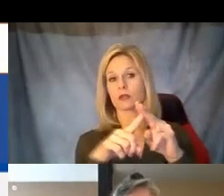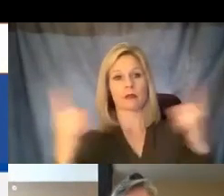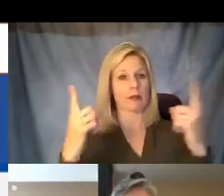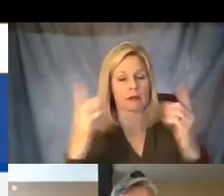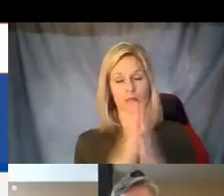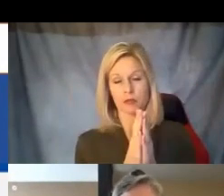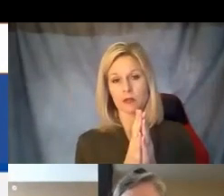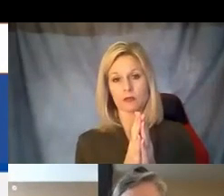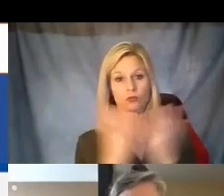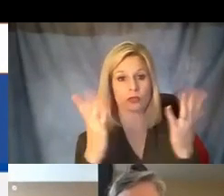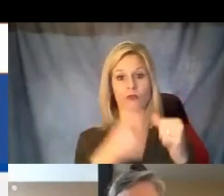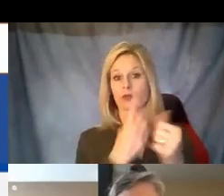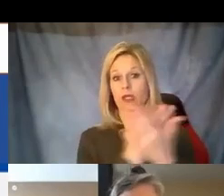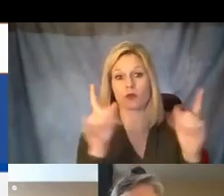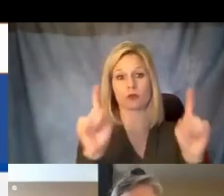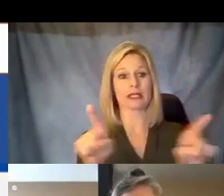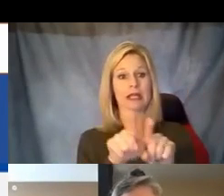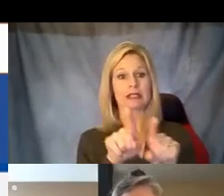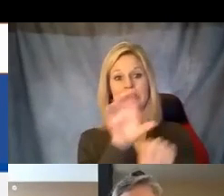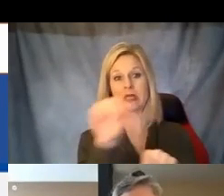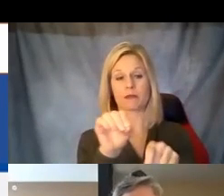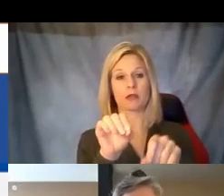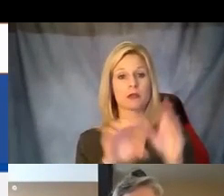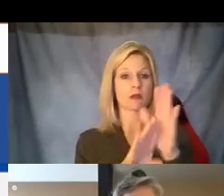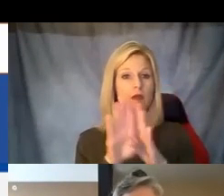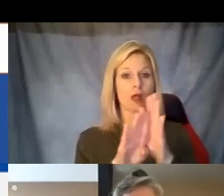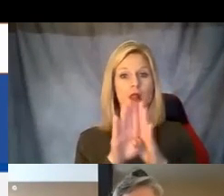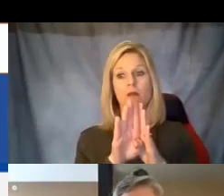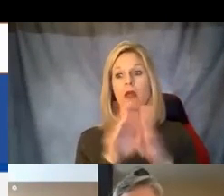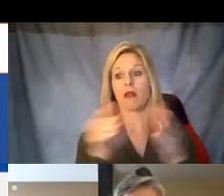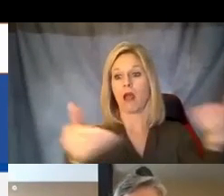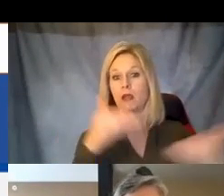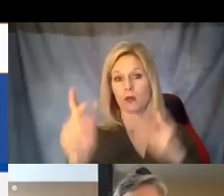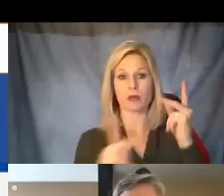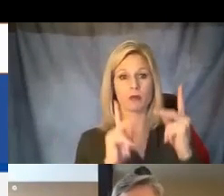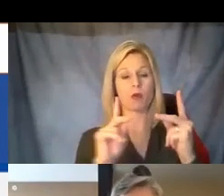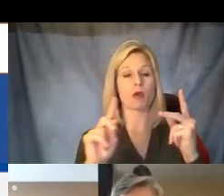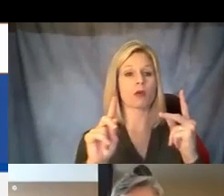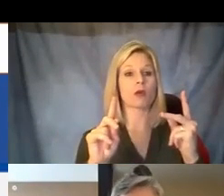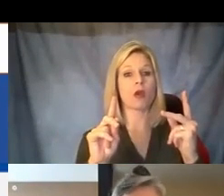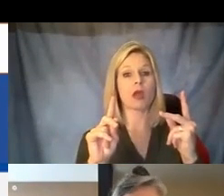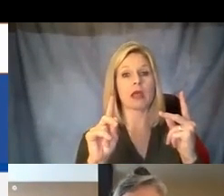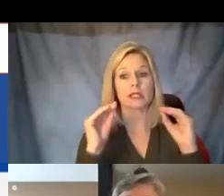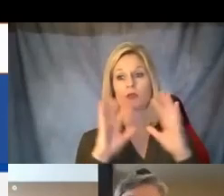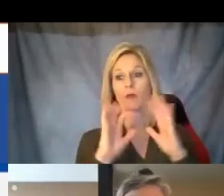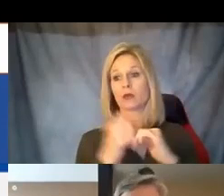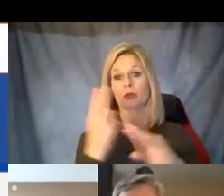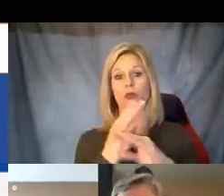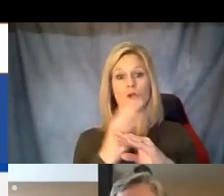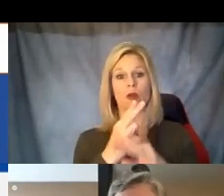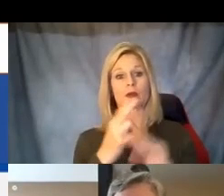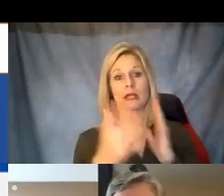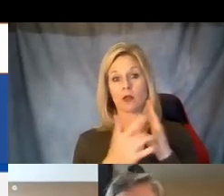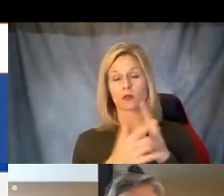the first thing that you need as a company to start to onboard people about how to use technology? Whatever technology